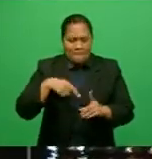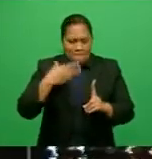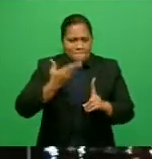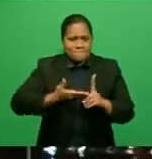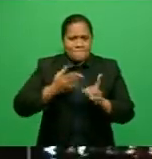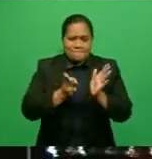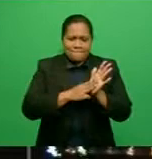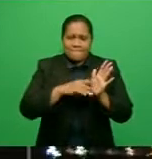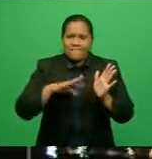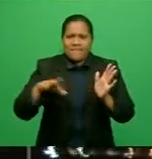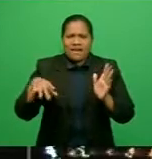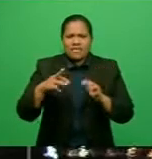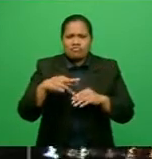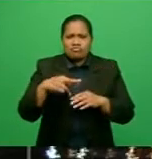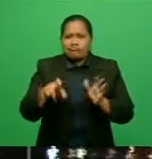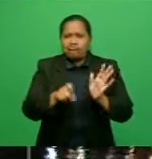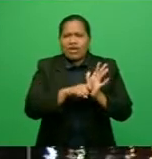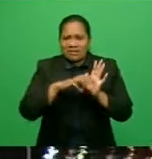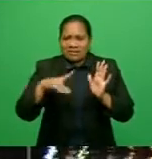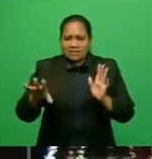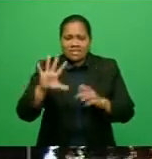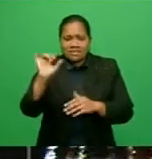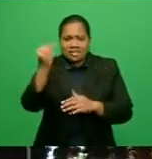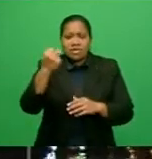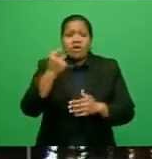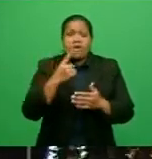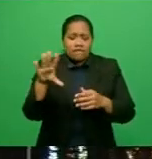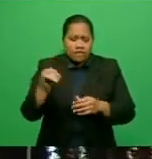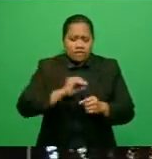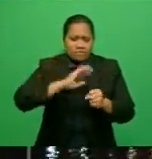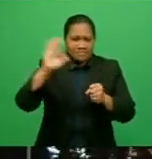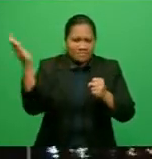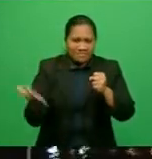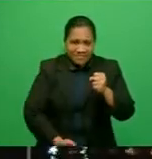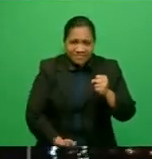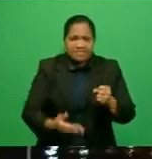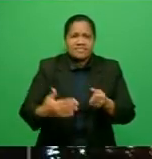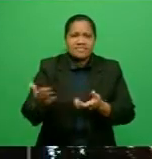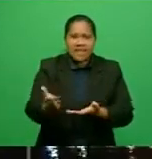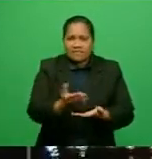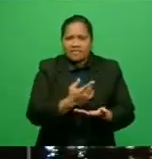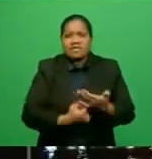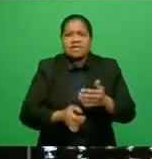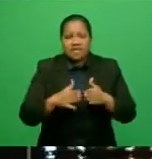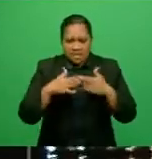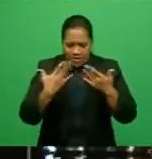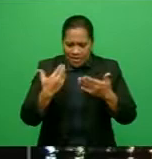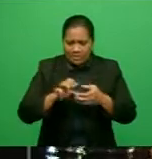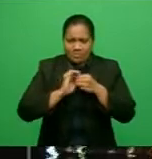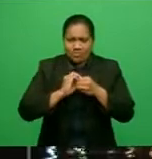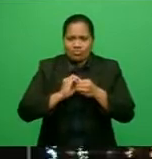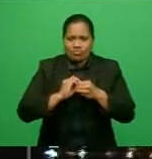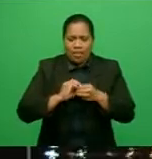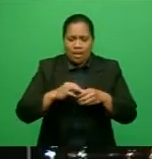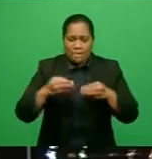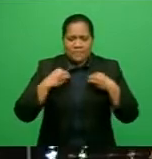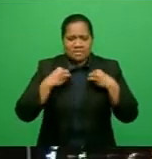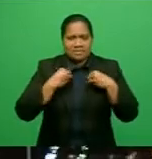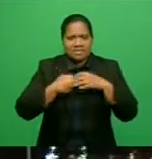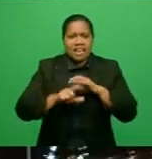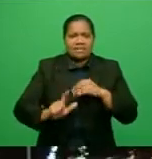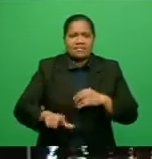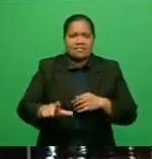Reddy's success as he grew from a cane harvester to owning a thriving business in Namara, Lambasa. In today's Successful